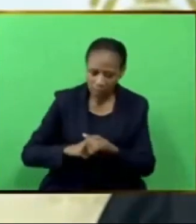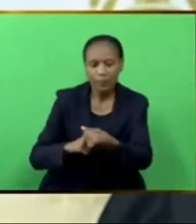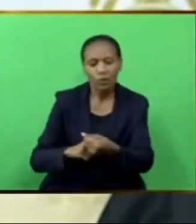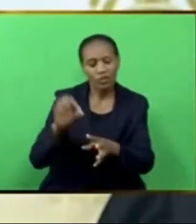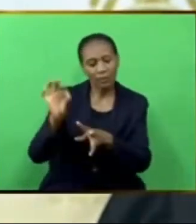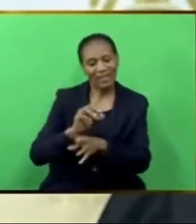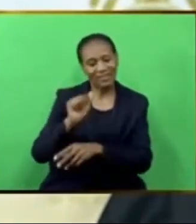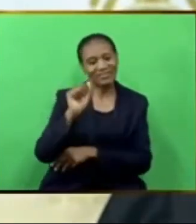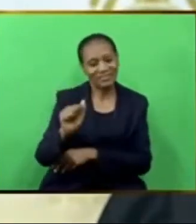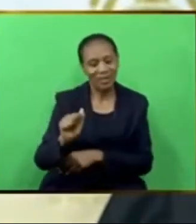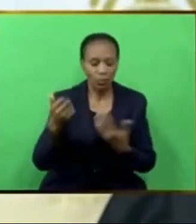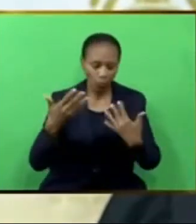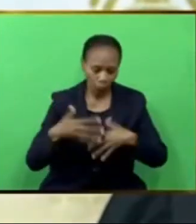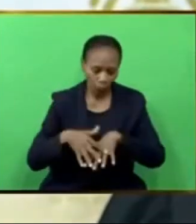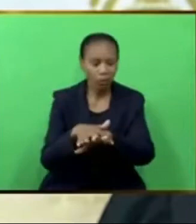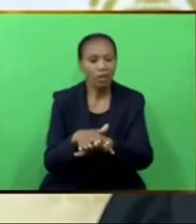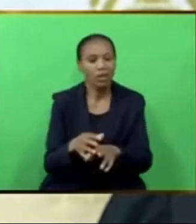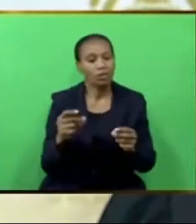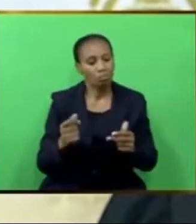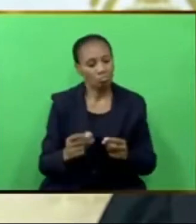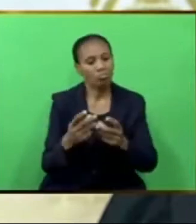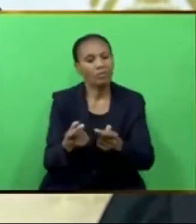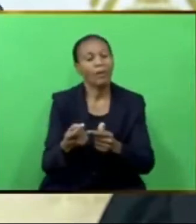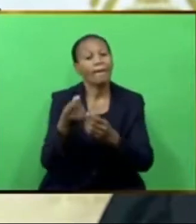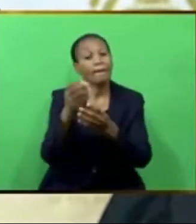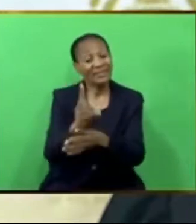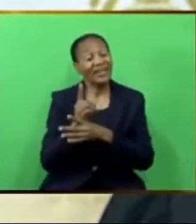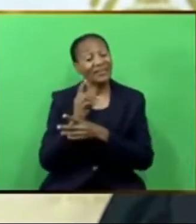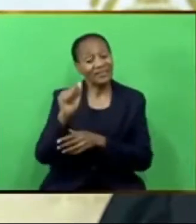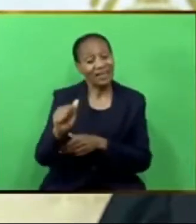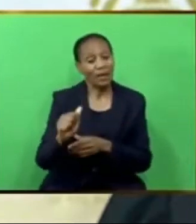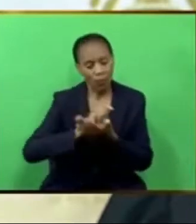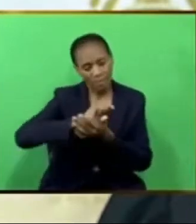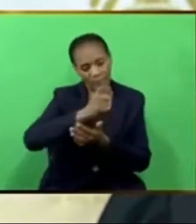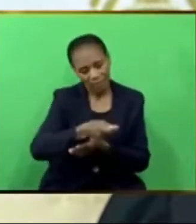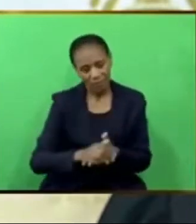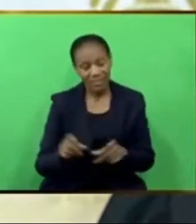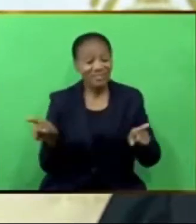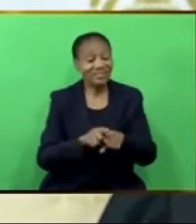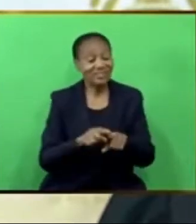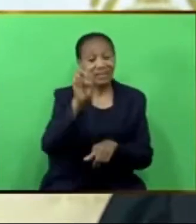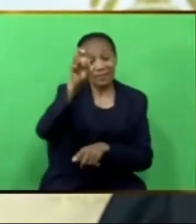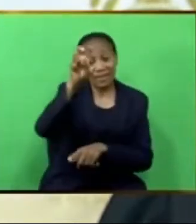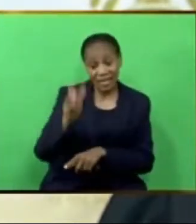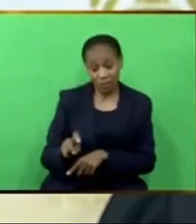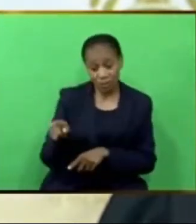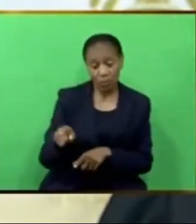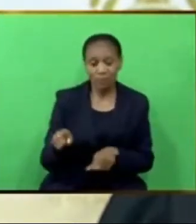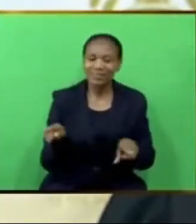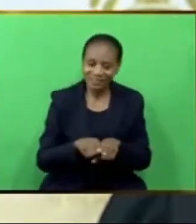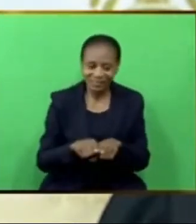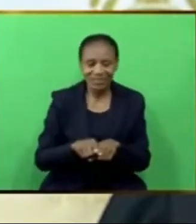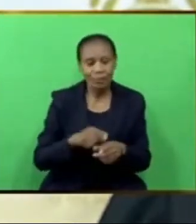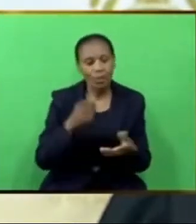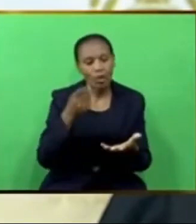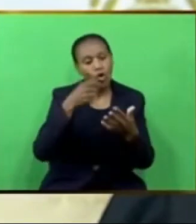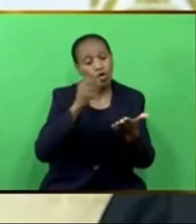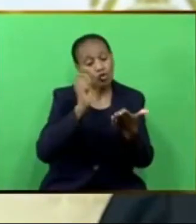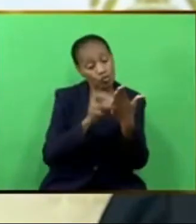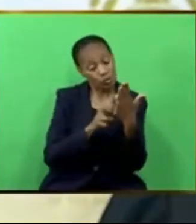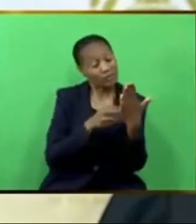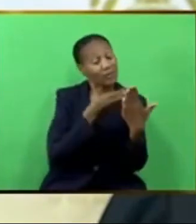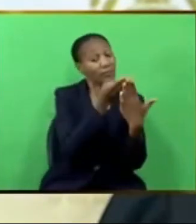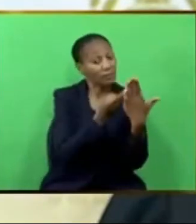plan and meet its immediate debt obligation. Like Eskom, the guarantees come with conditions.